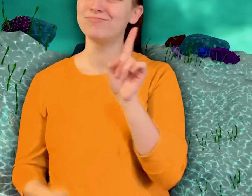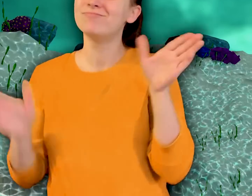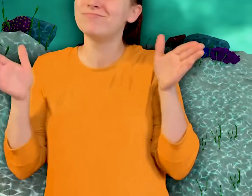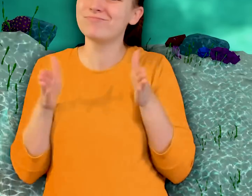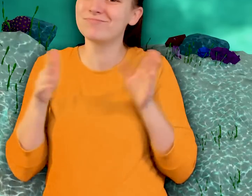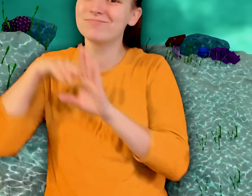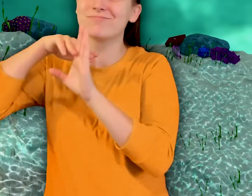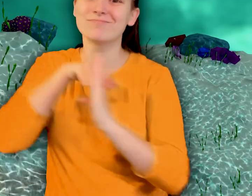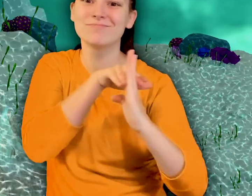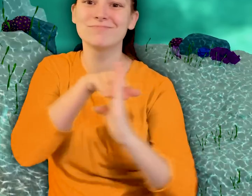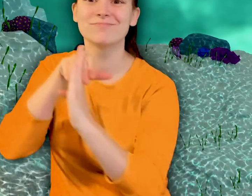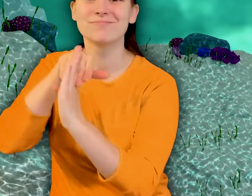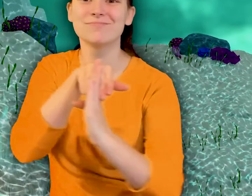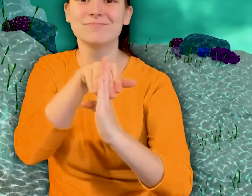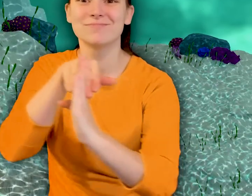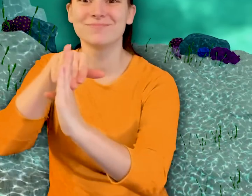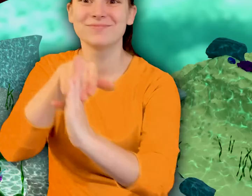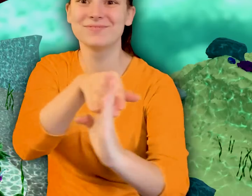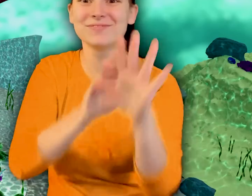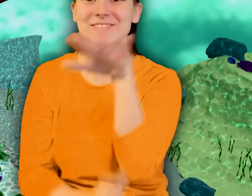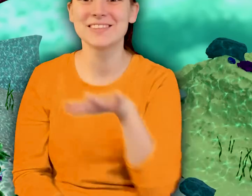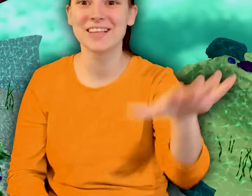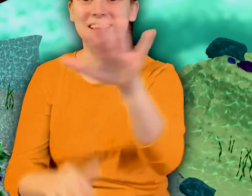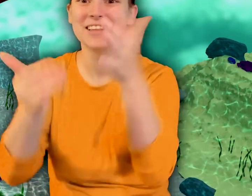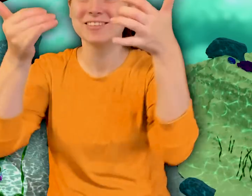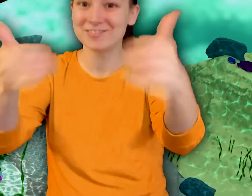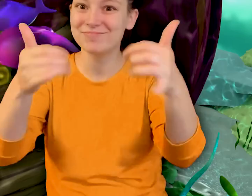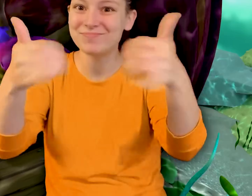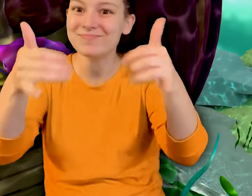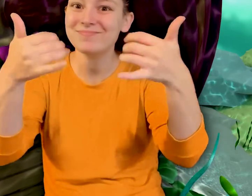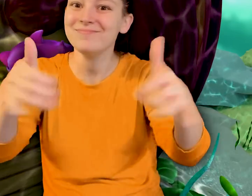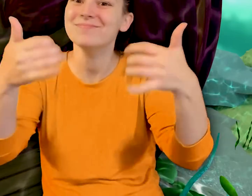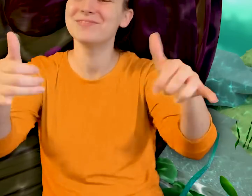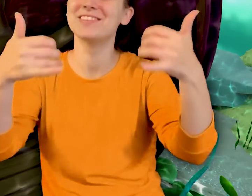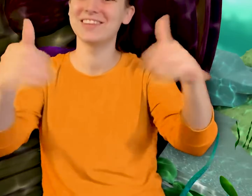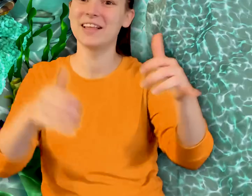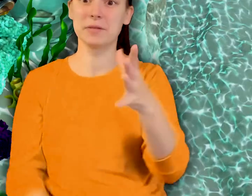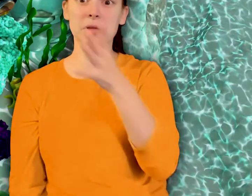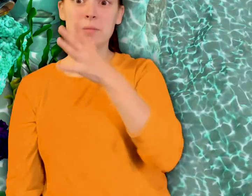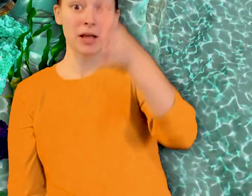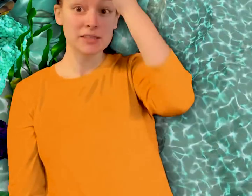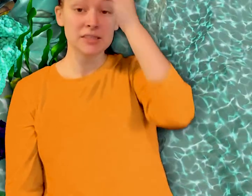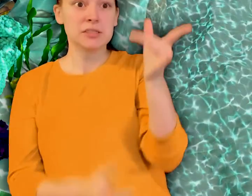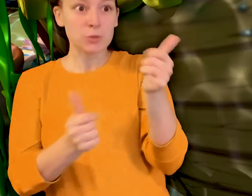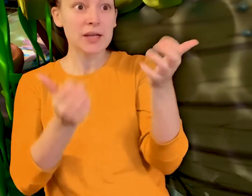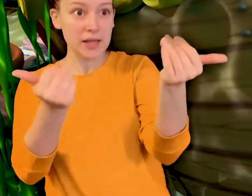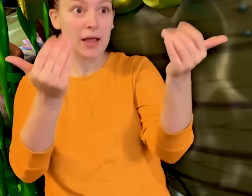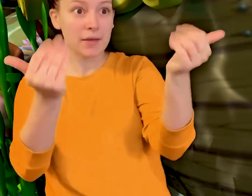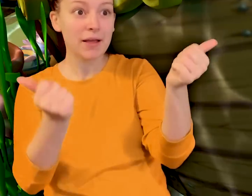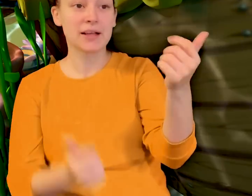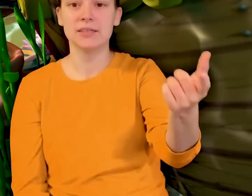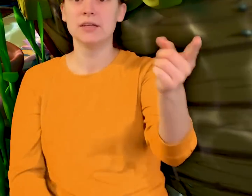back one little shark went swimming one day down in the bay where all the Sharks play mommy sharks